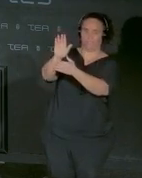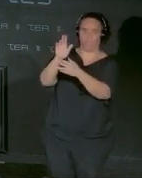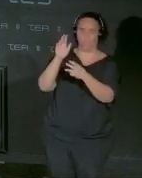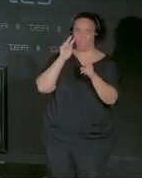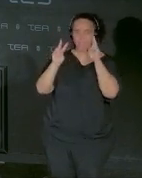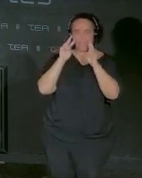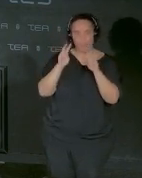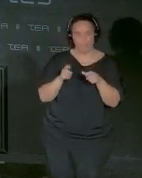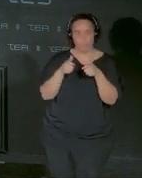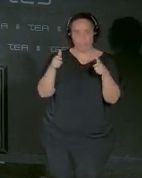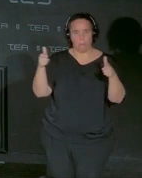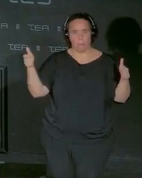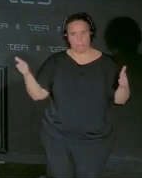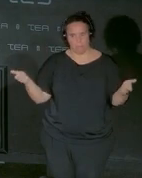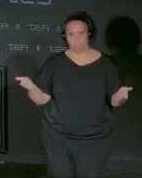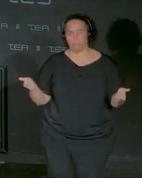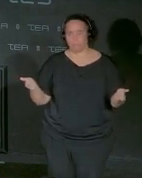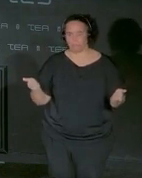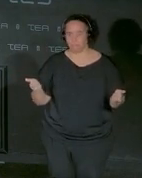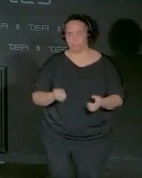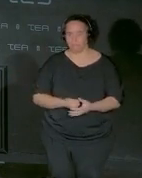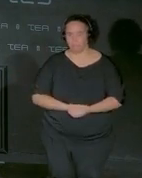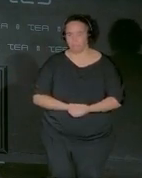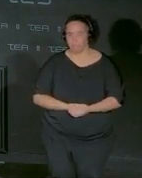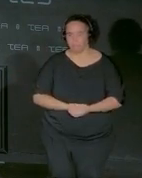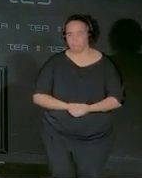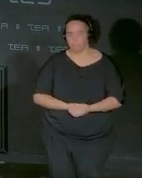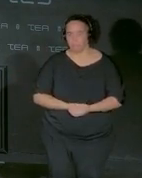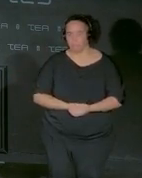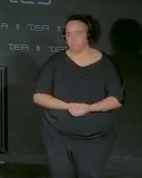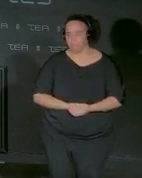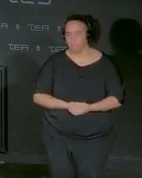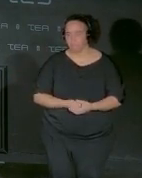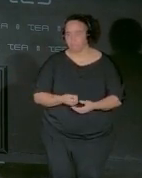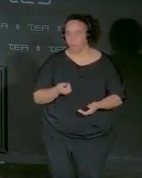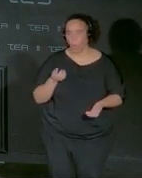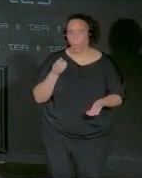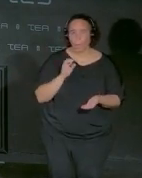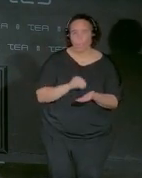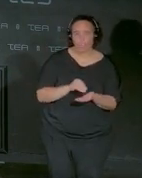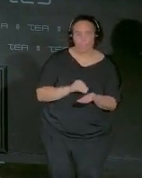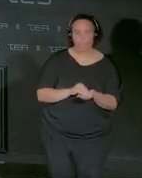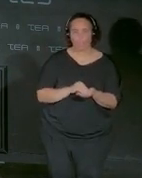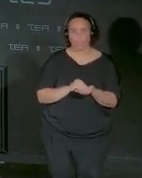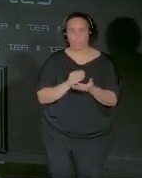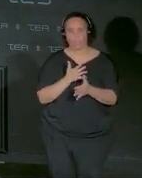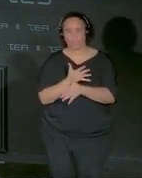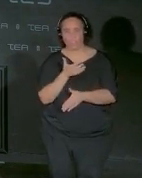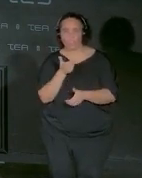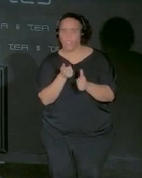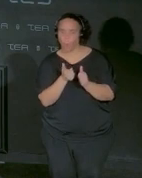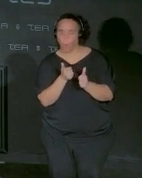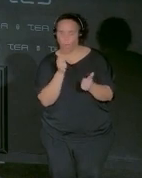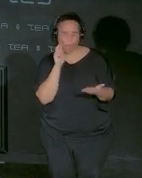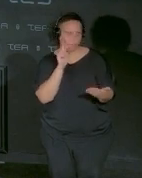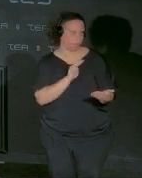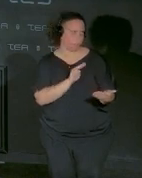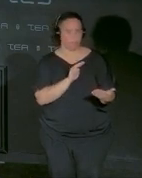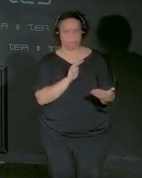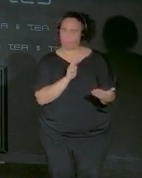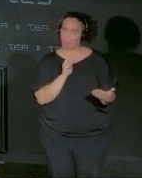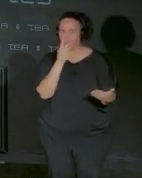looks like an amazing game, but I have never heard of it. And that's too bad. It's so sad that people are creating great games and nobody's seeing them. Youri talked about this